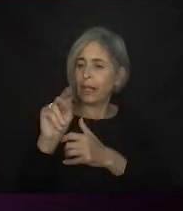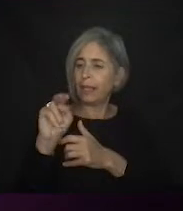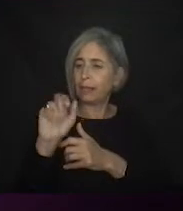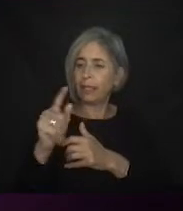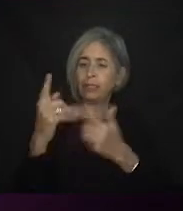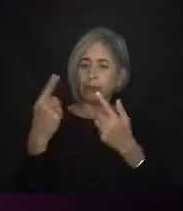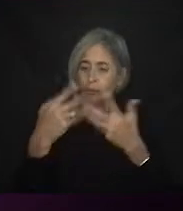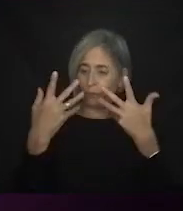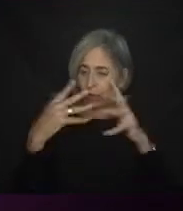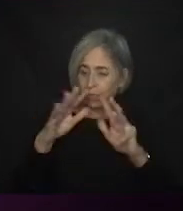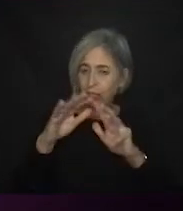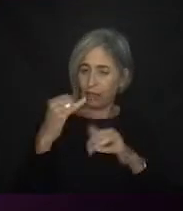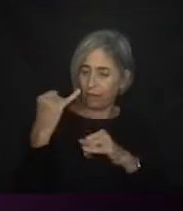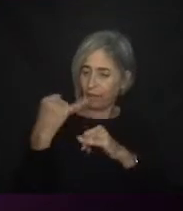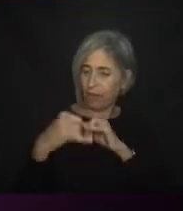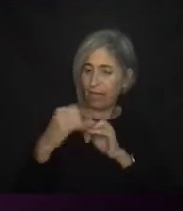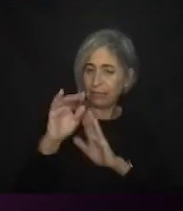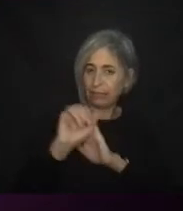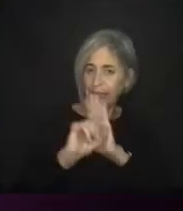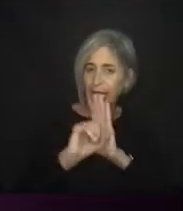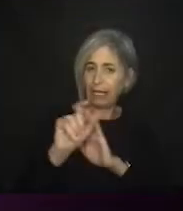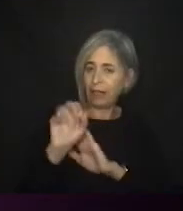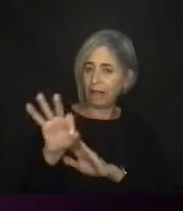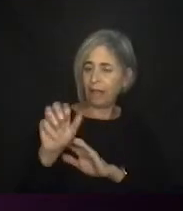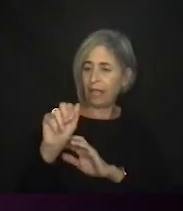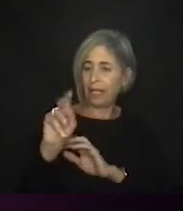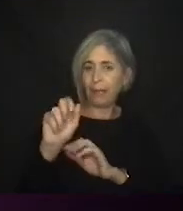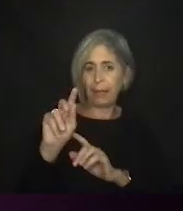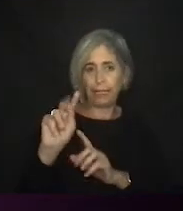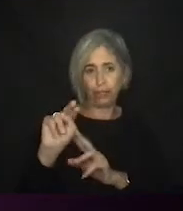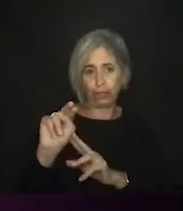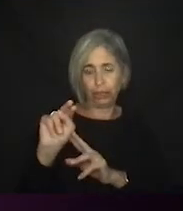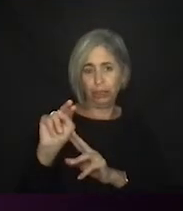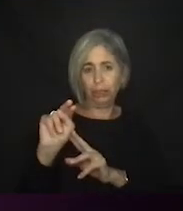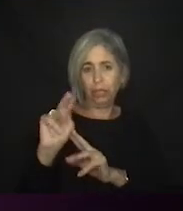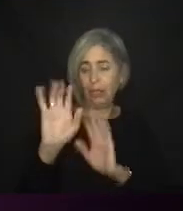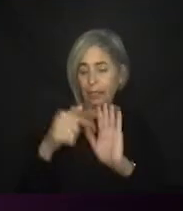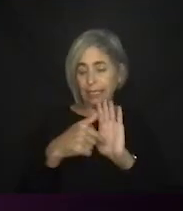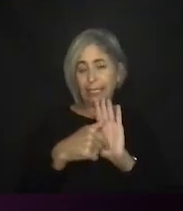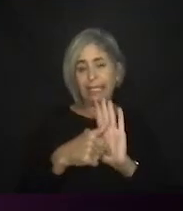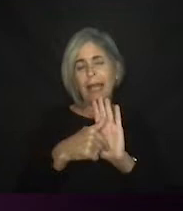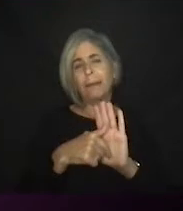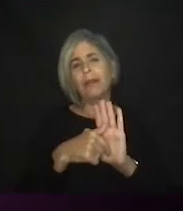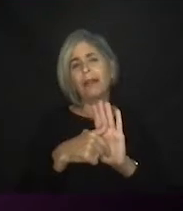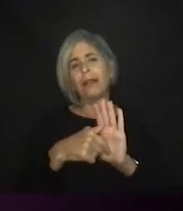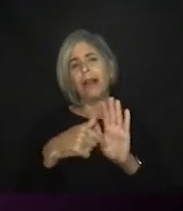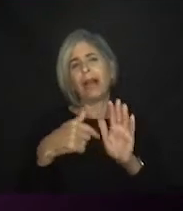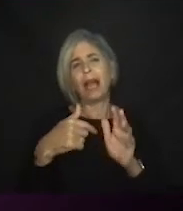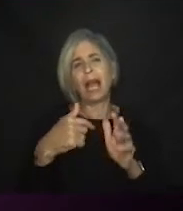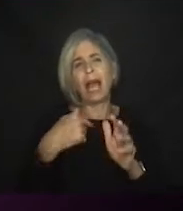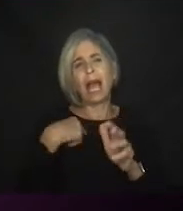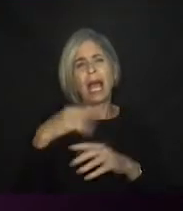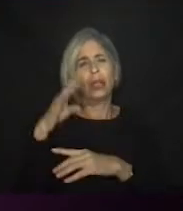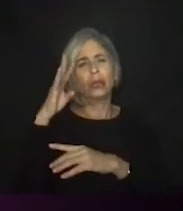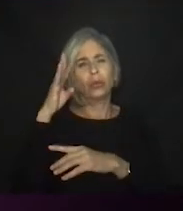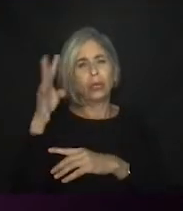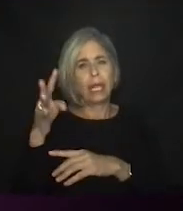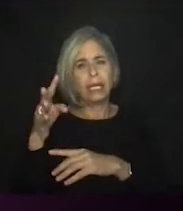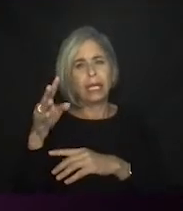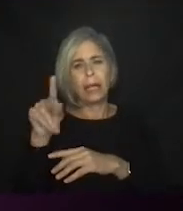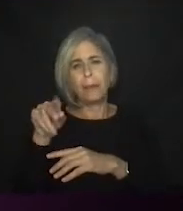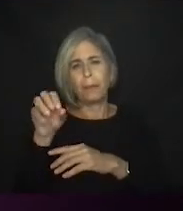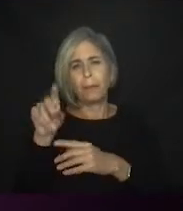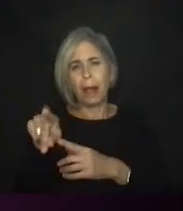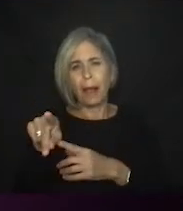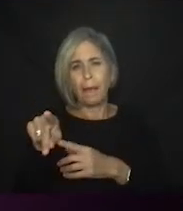to end up. So the final state of the animation. So in this example, I create the animate prop, I pass